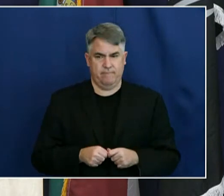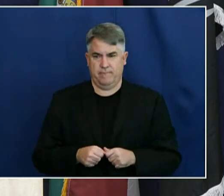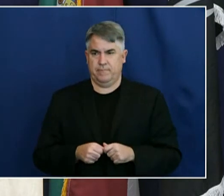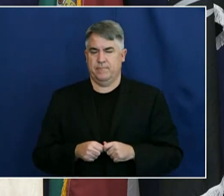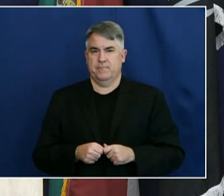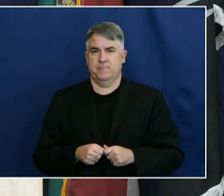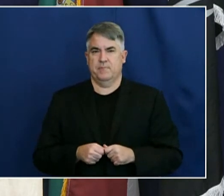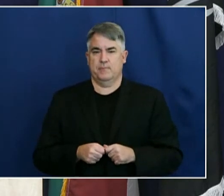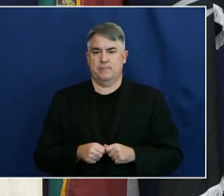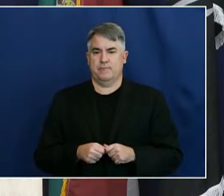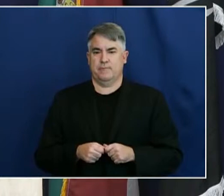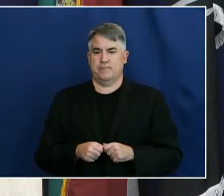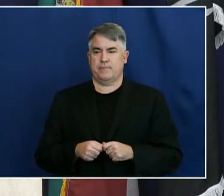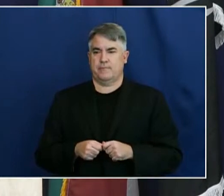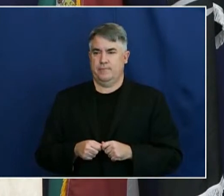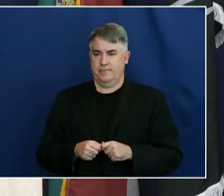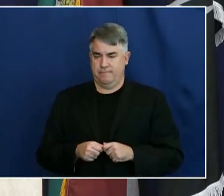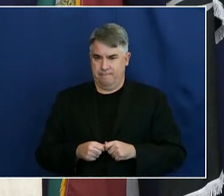Thank you.